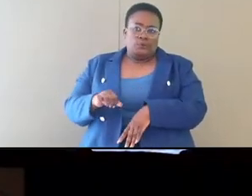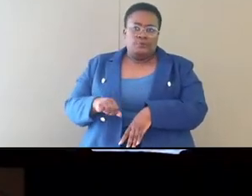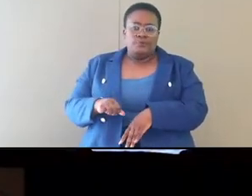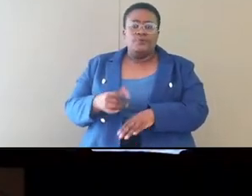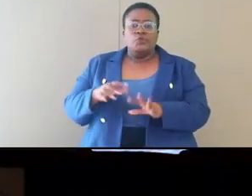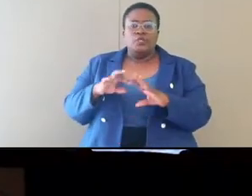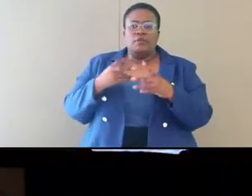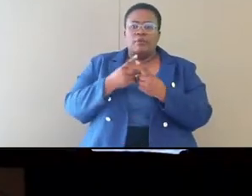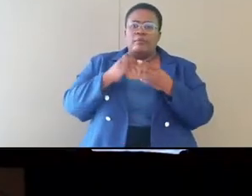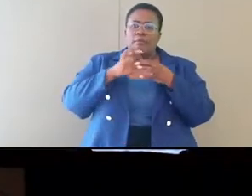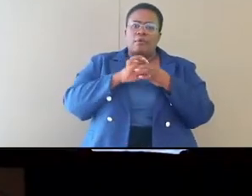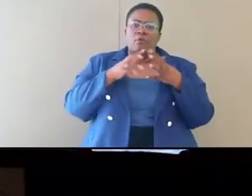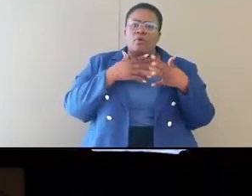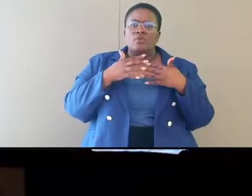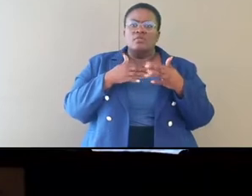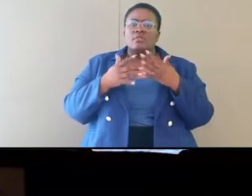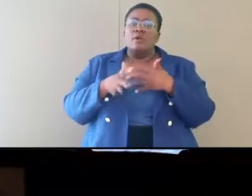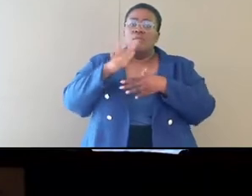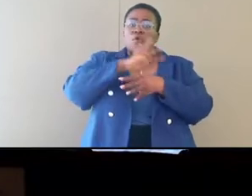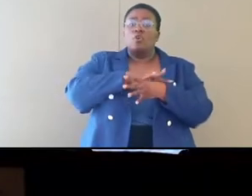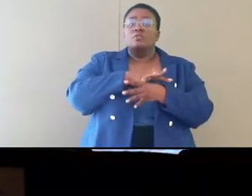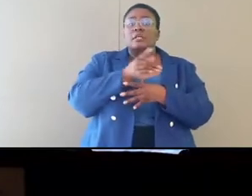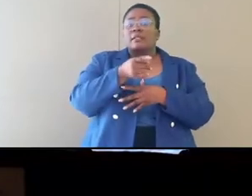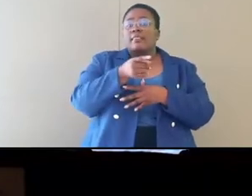the Department of Home Affairs were not prioritising those.